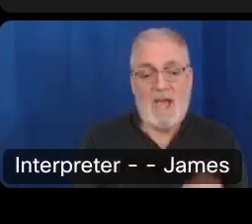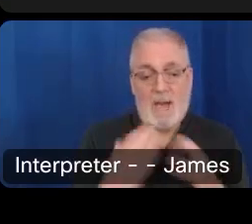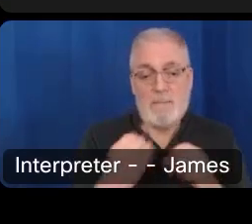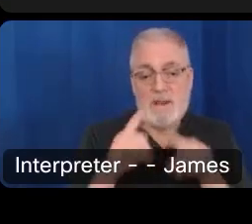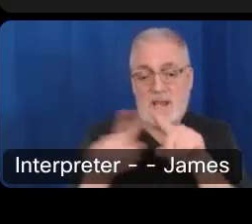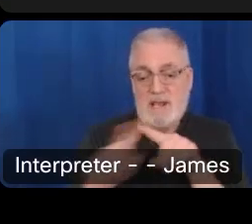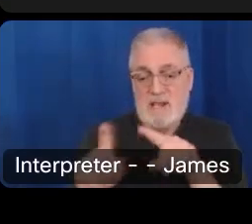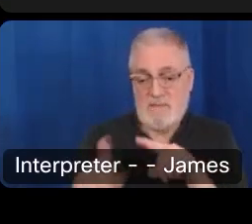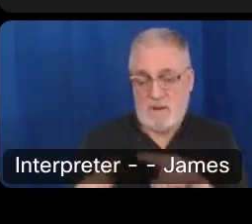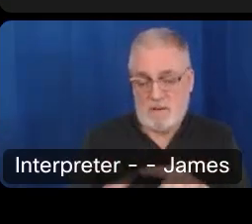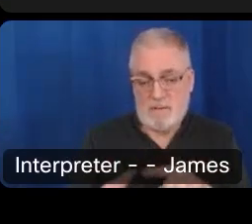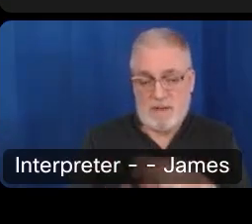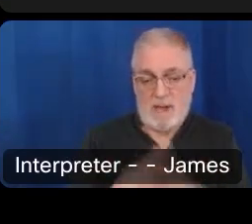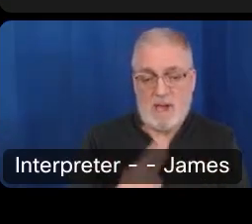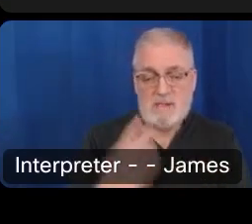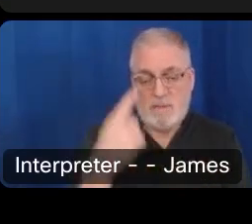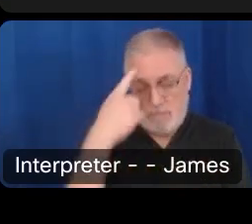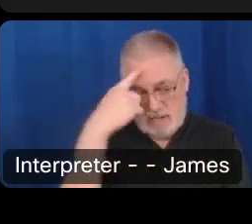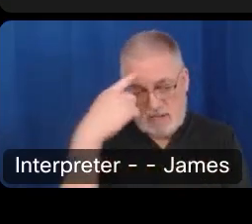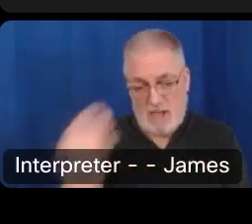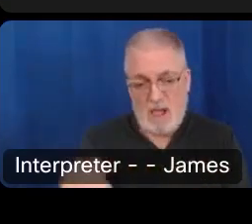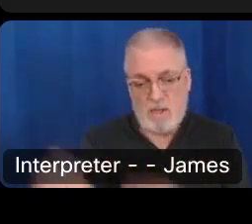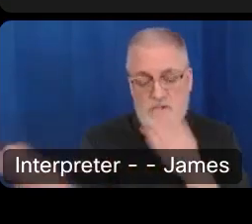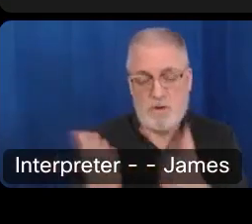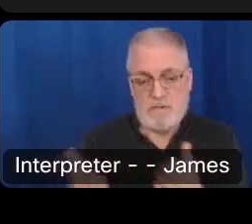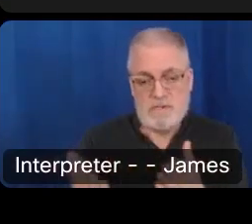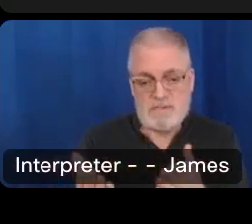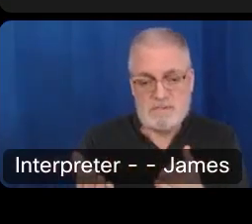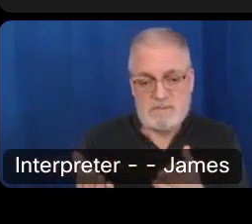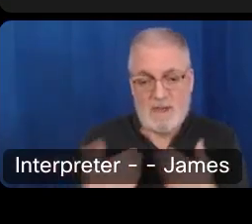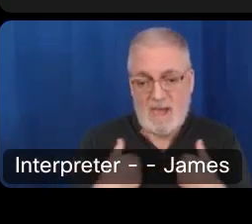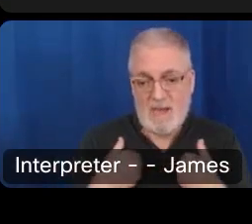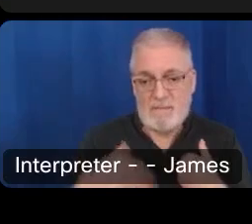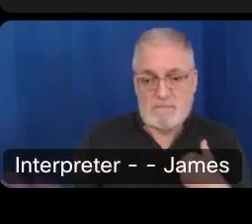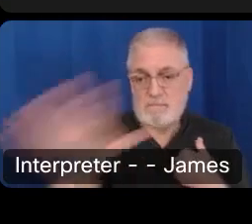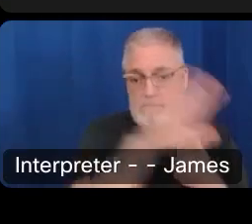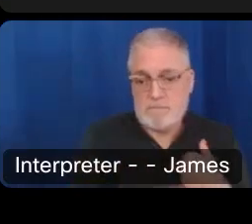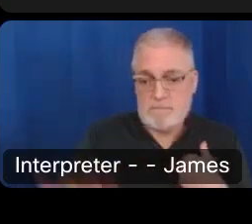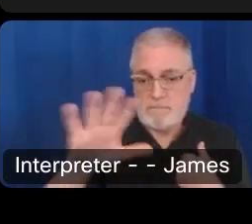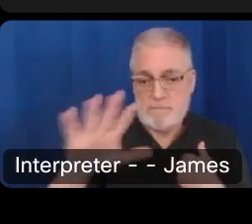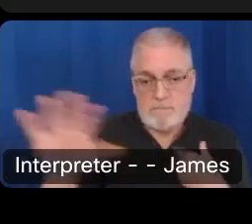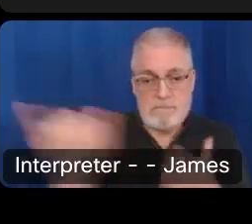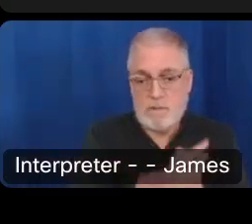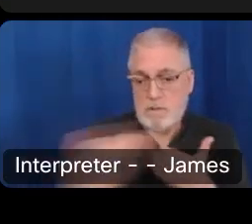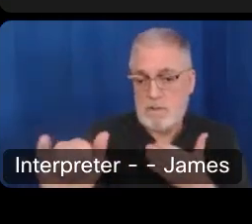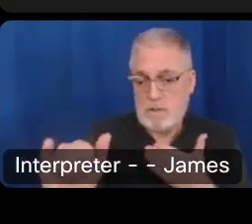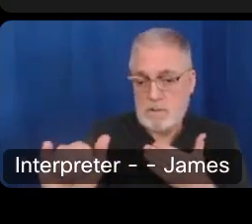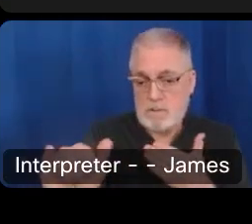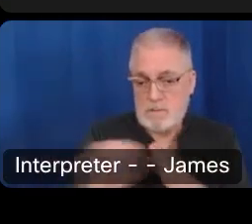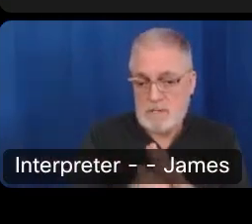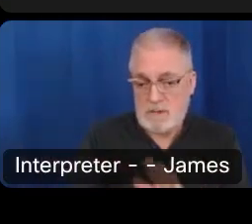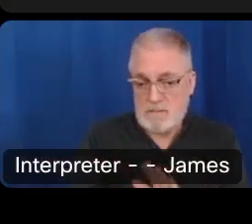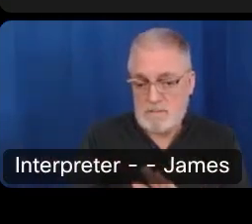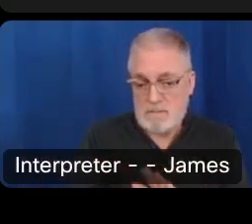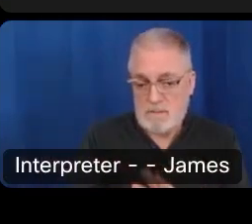think it's struggling to know what we can have, and like